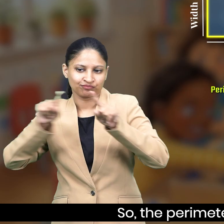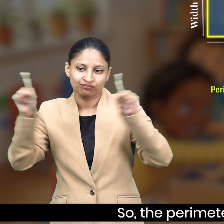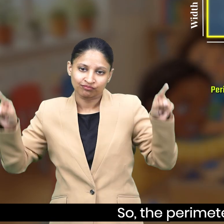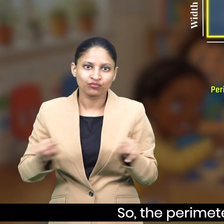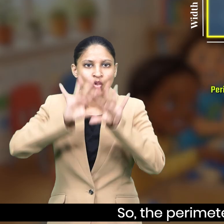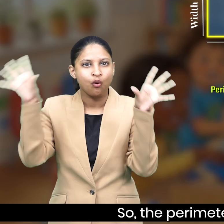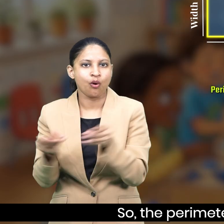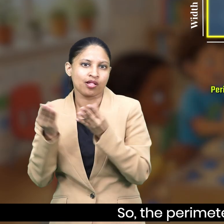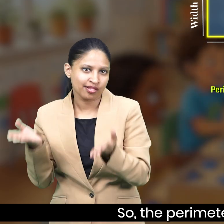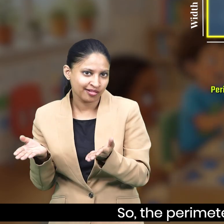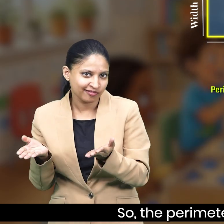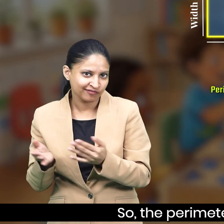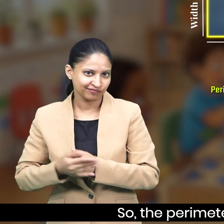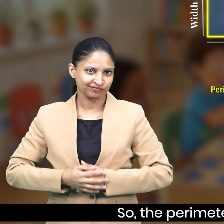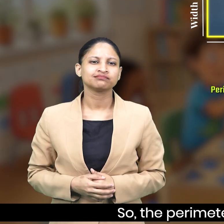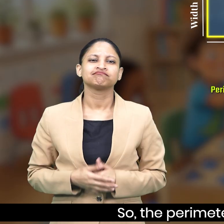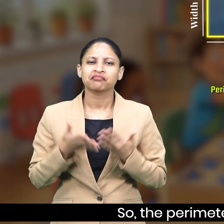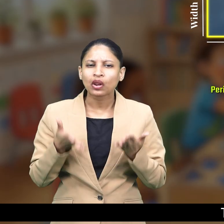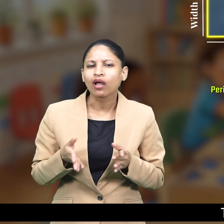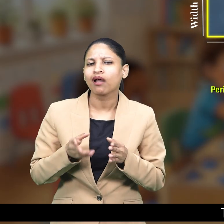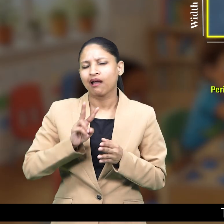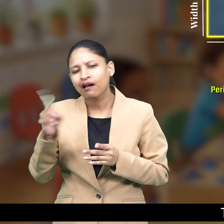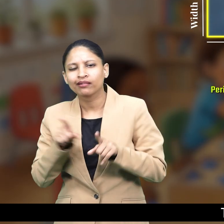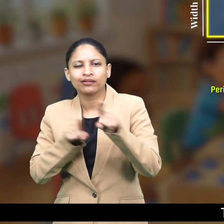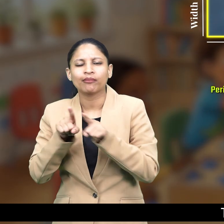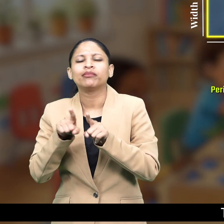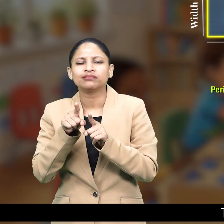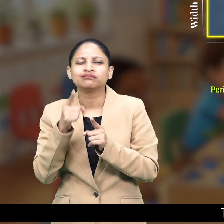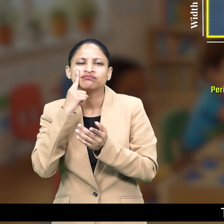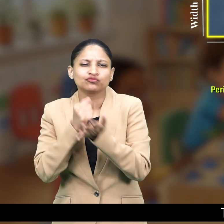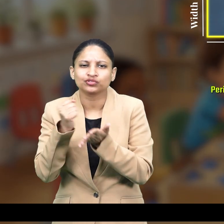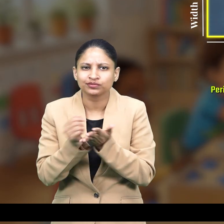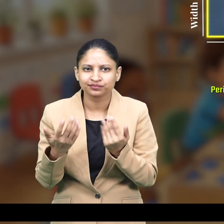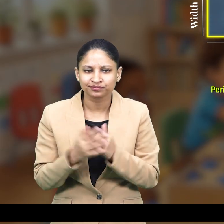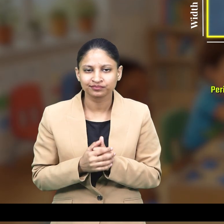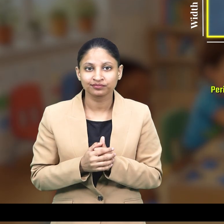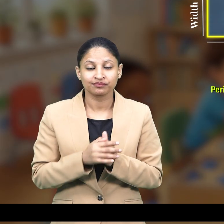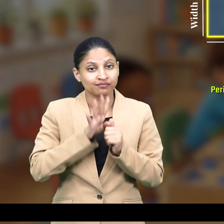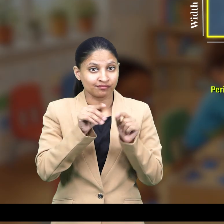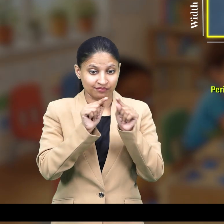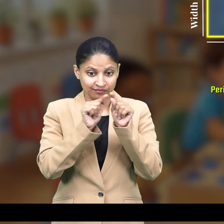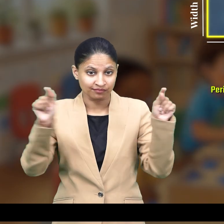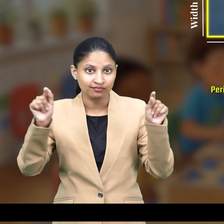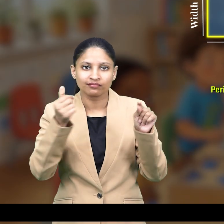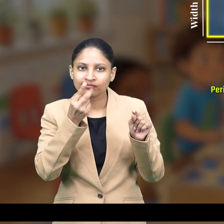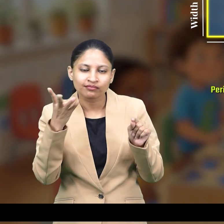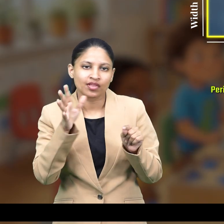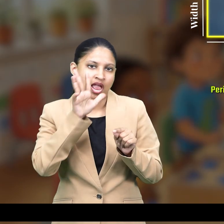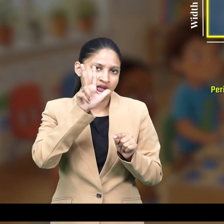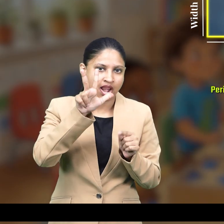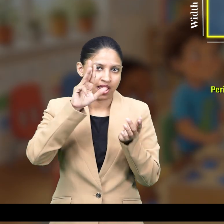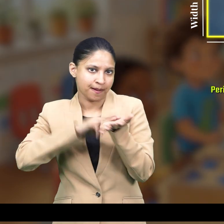is 20 meters. Try another one. Length is equal to 8